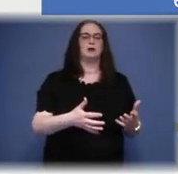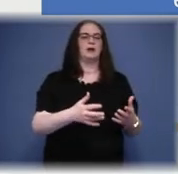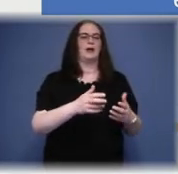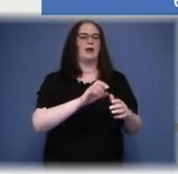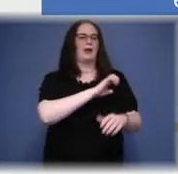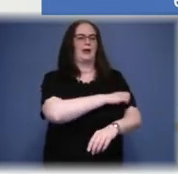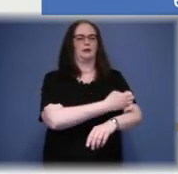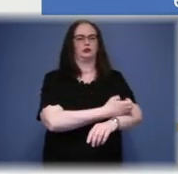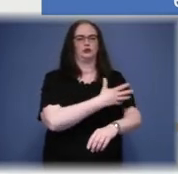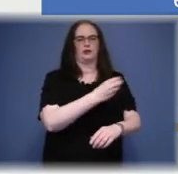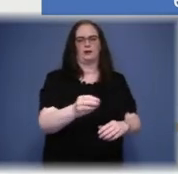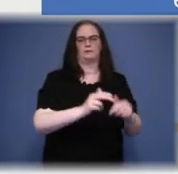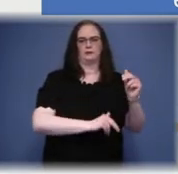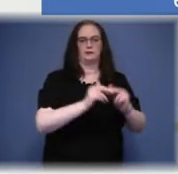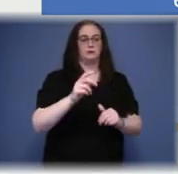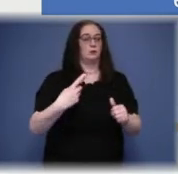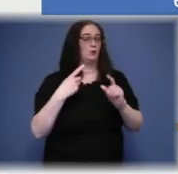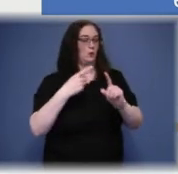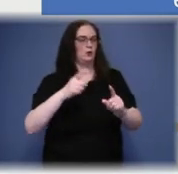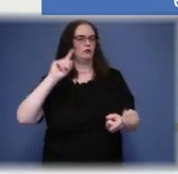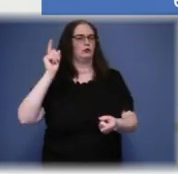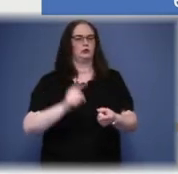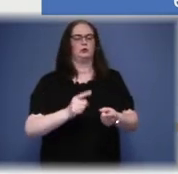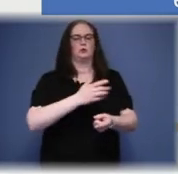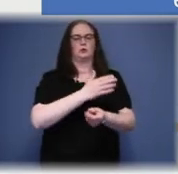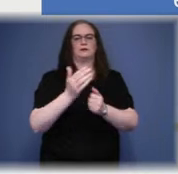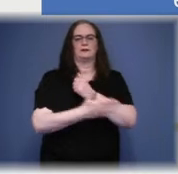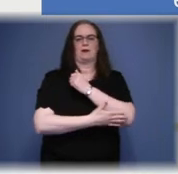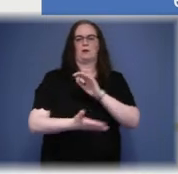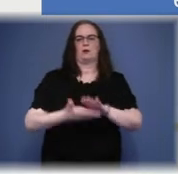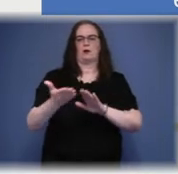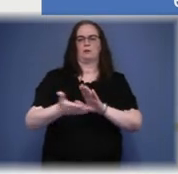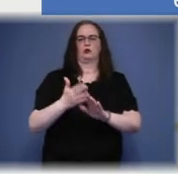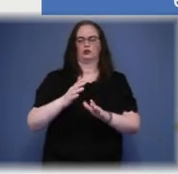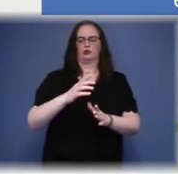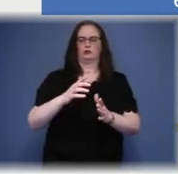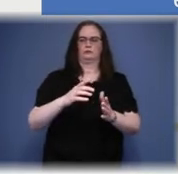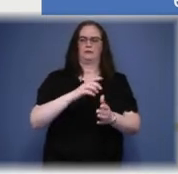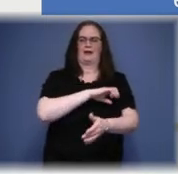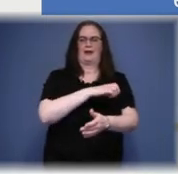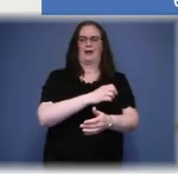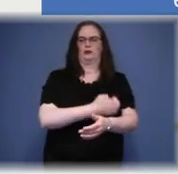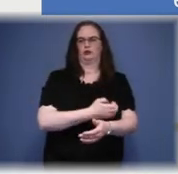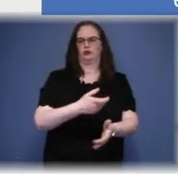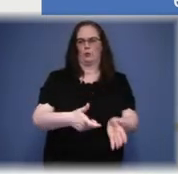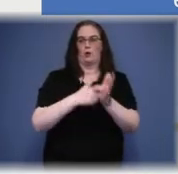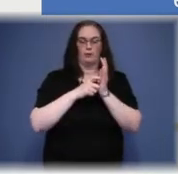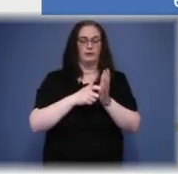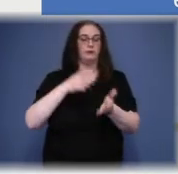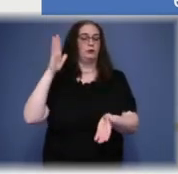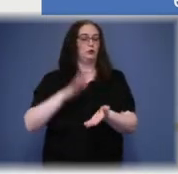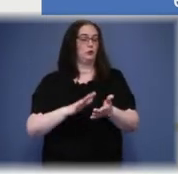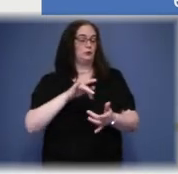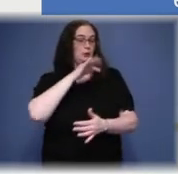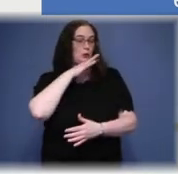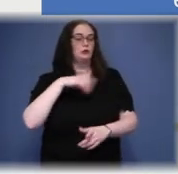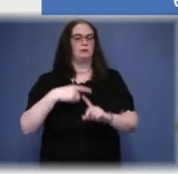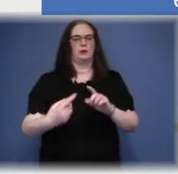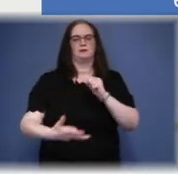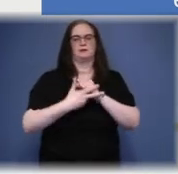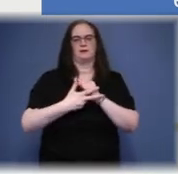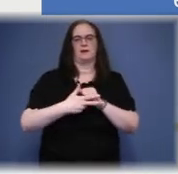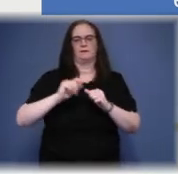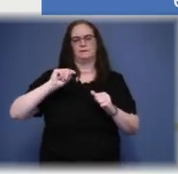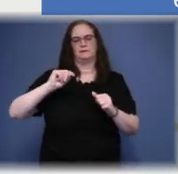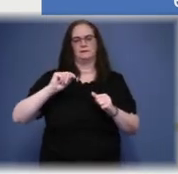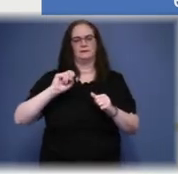buildings. One of our goals is to reduce county operations energy demand. This will not only reduce pollution, but will save taxpayer money.